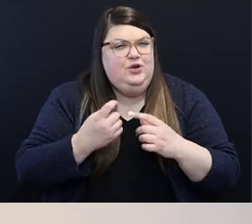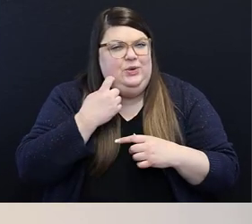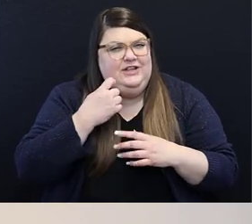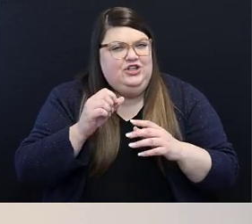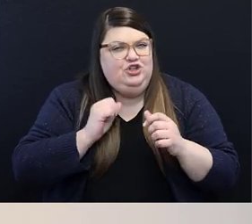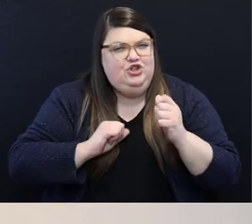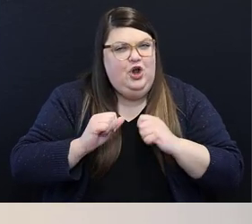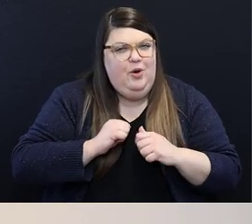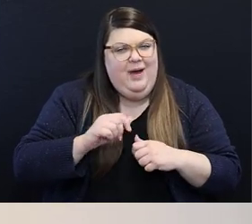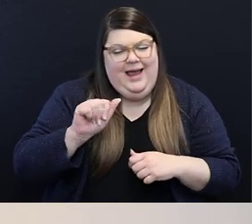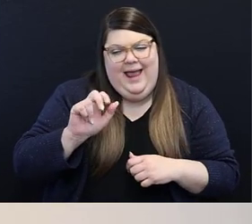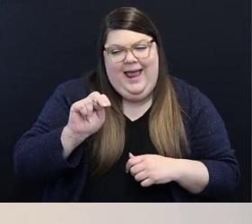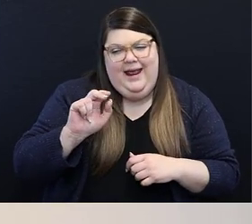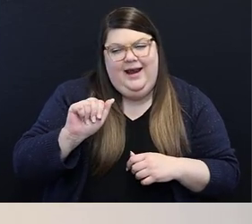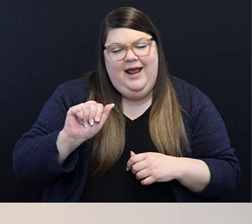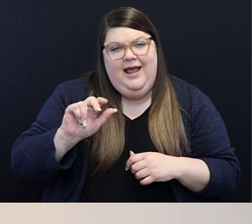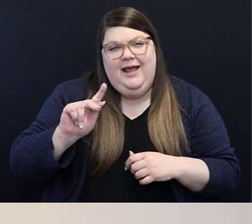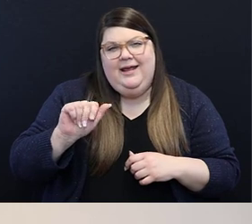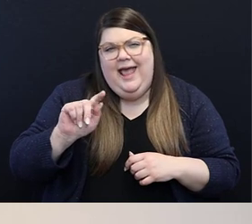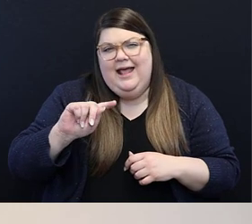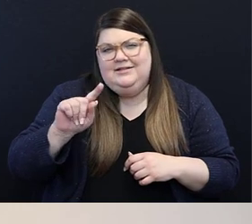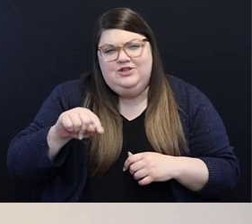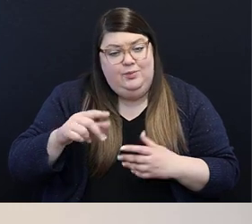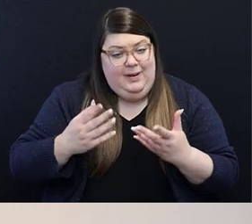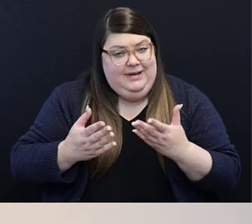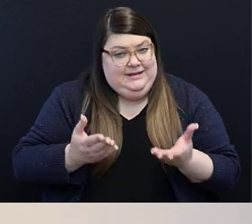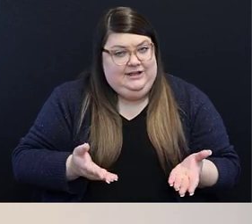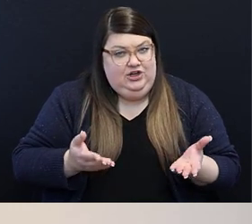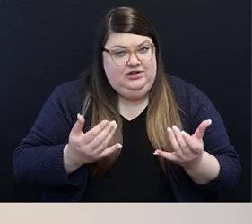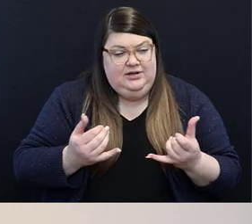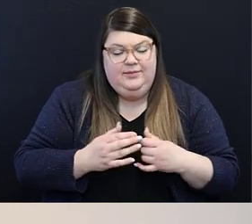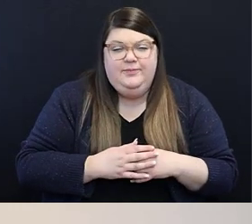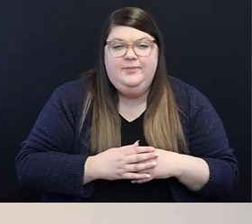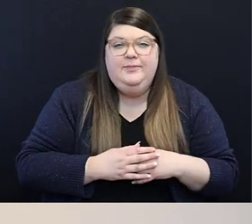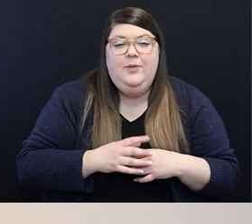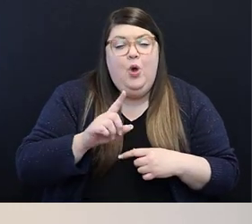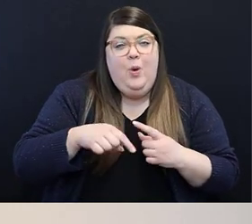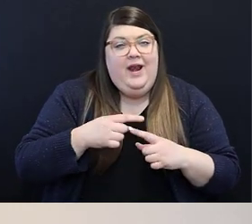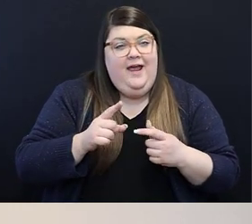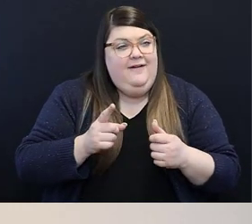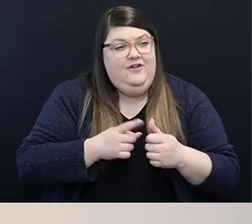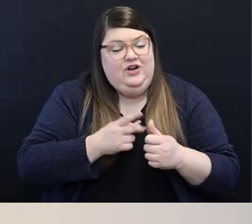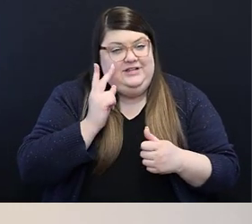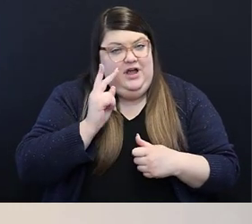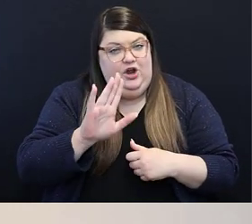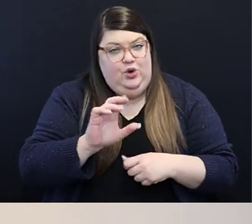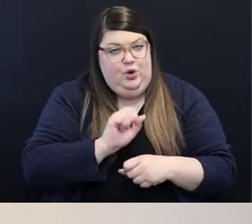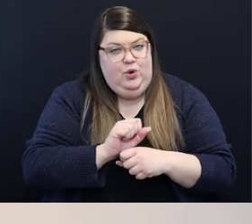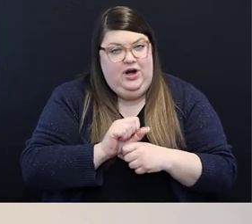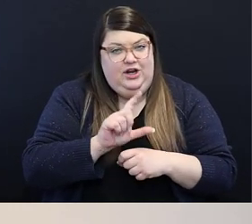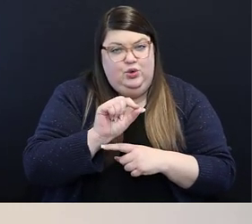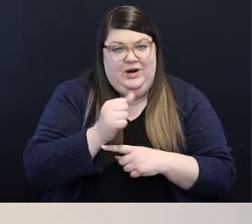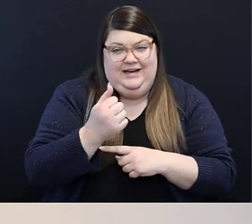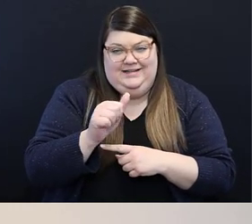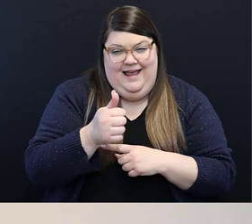somewhere. When I first encountered your work, it was in 2010 in New York at this time, where there